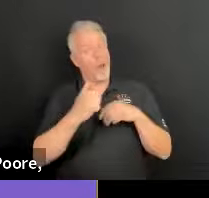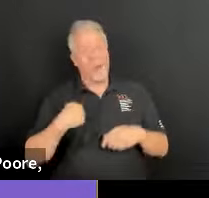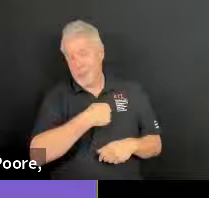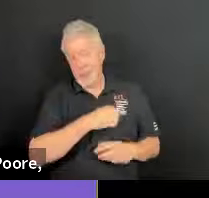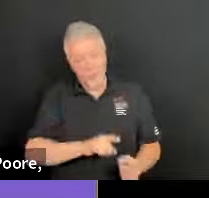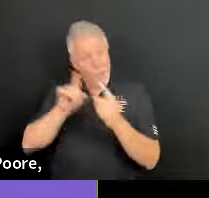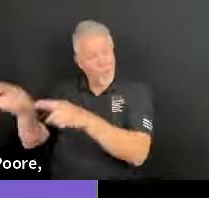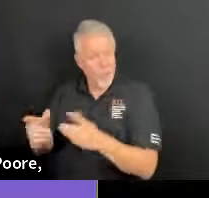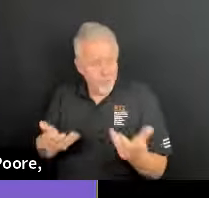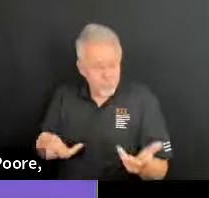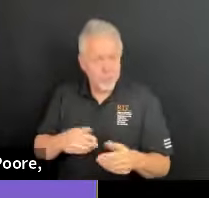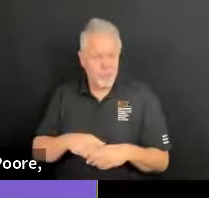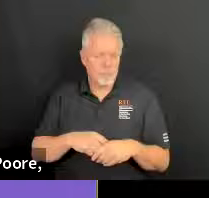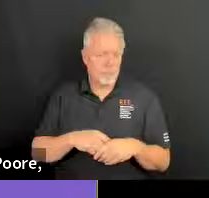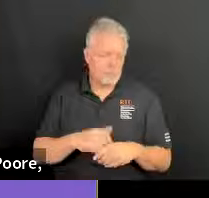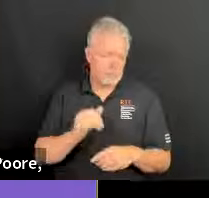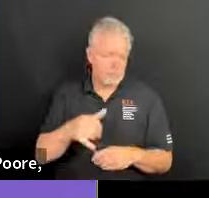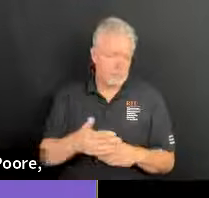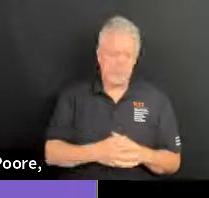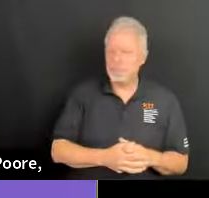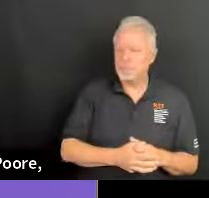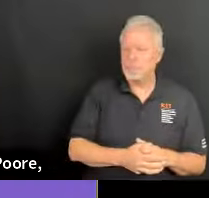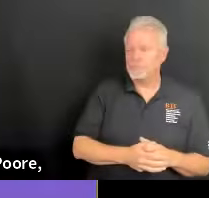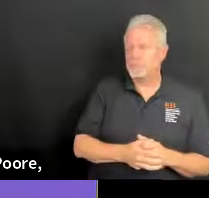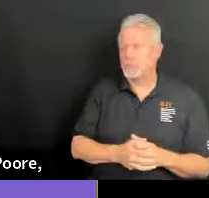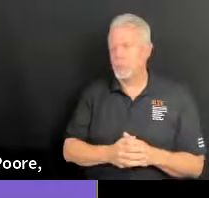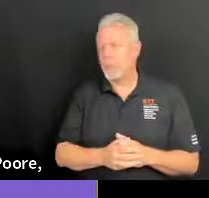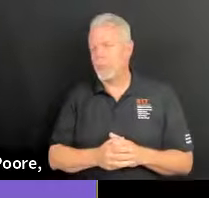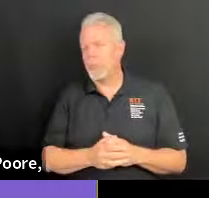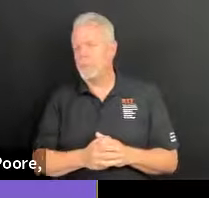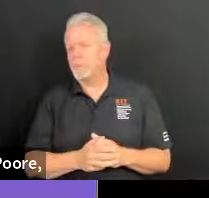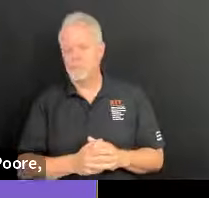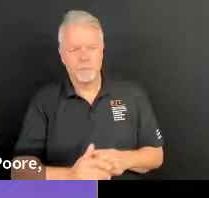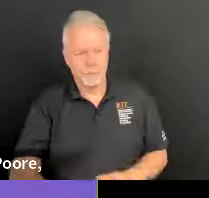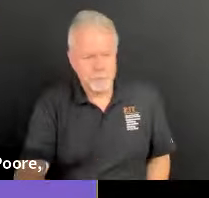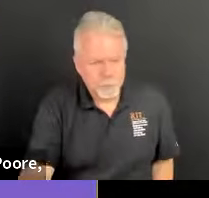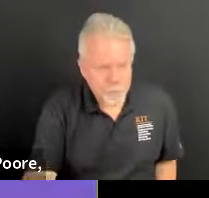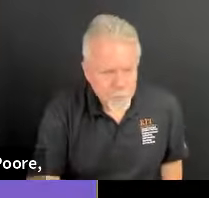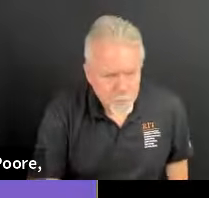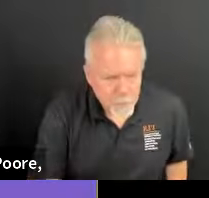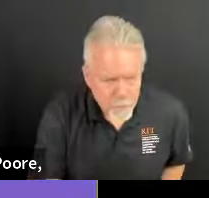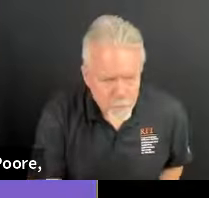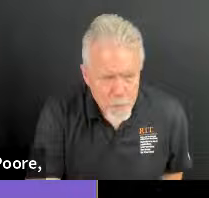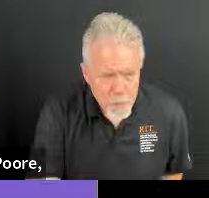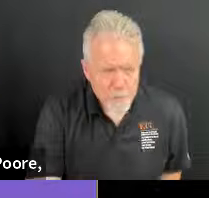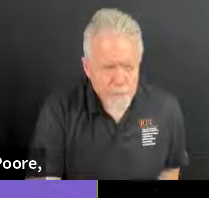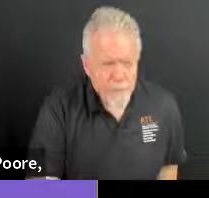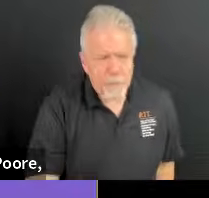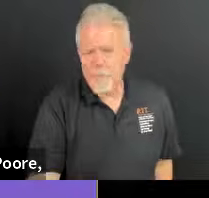all. We need to have time one-on-one to talk with individuals. And that's something that we need to continue to do.